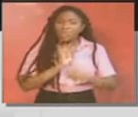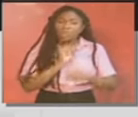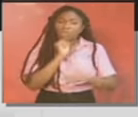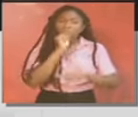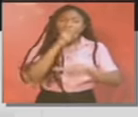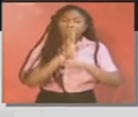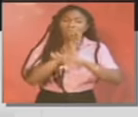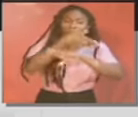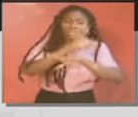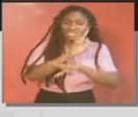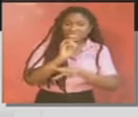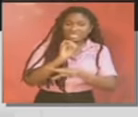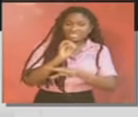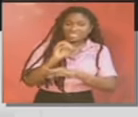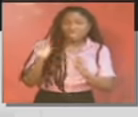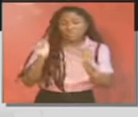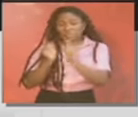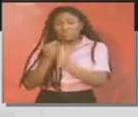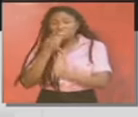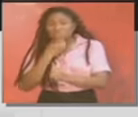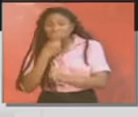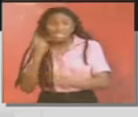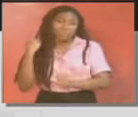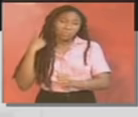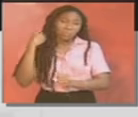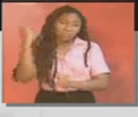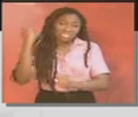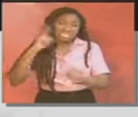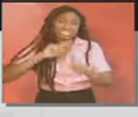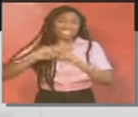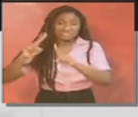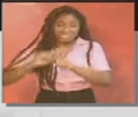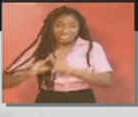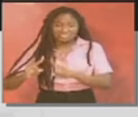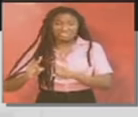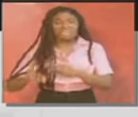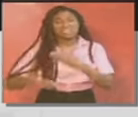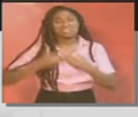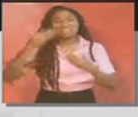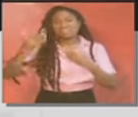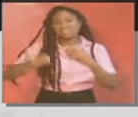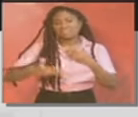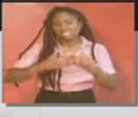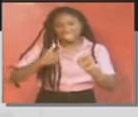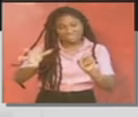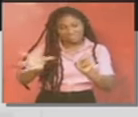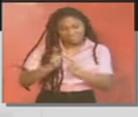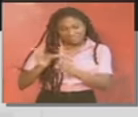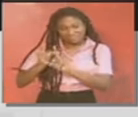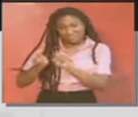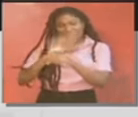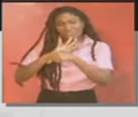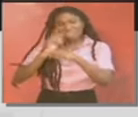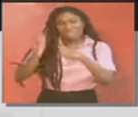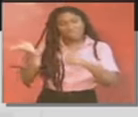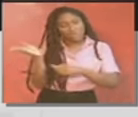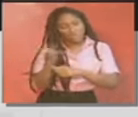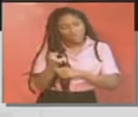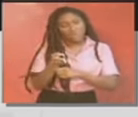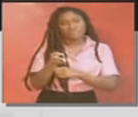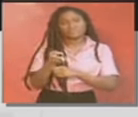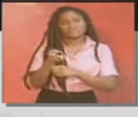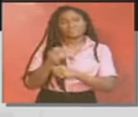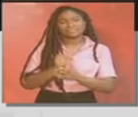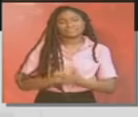of comorbid conditions are risk factors for an adverse outcome, but that the people who did